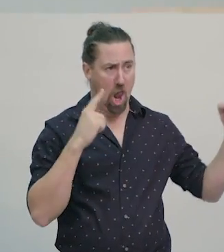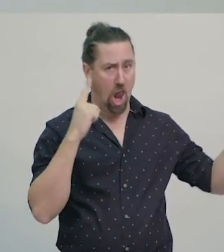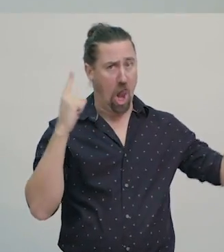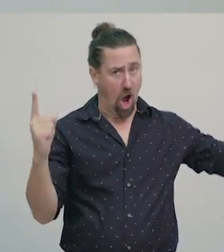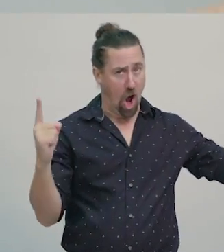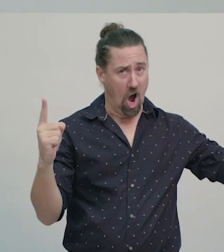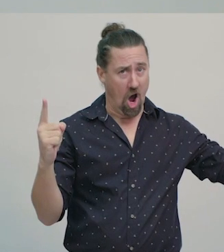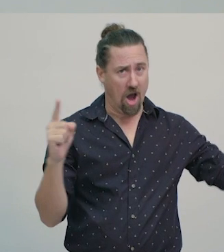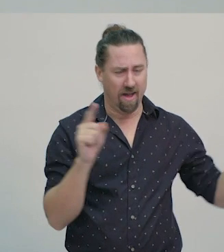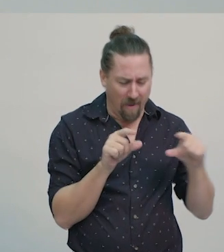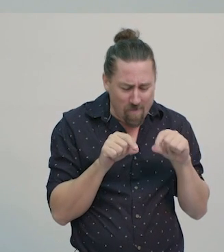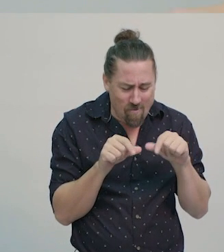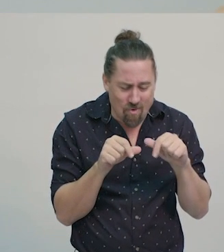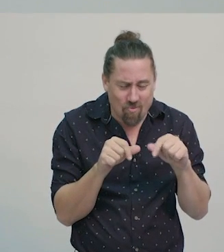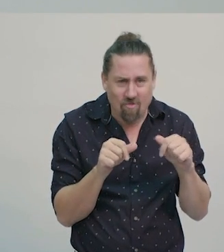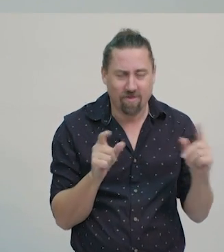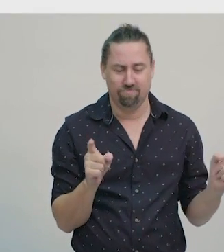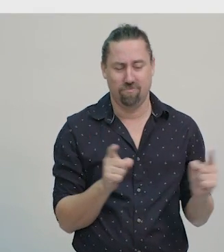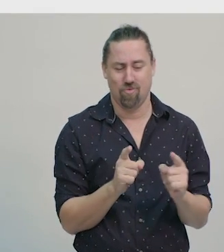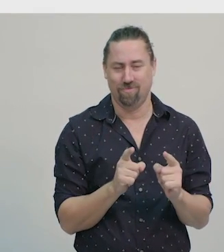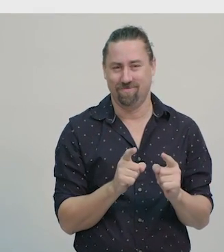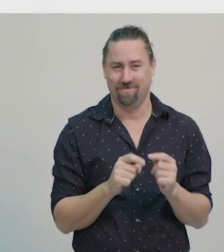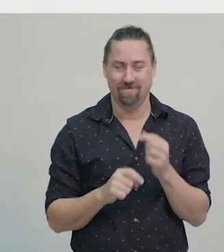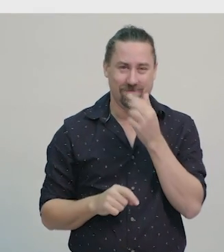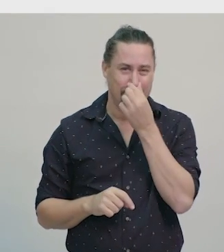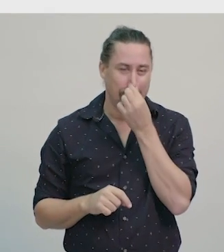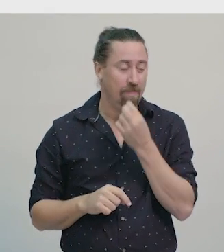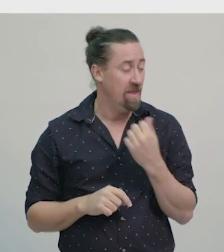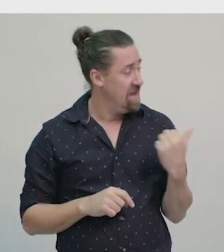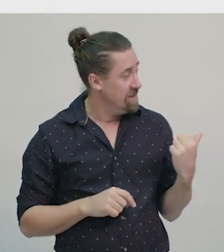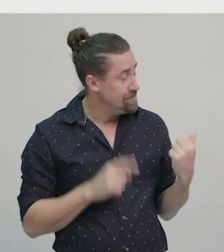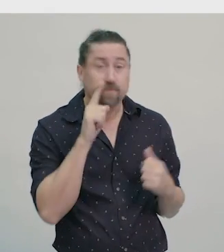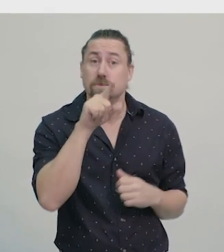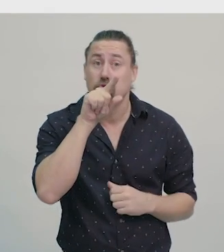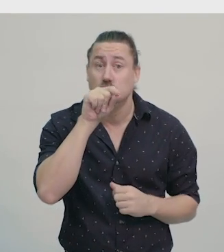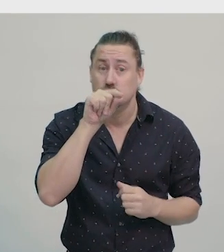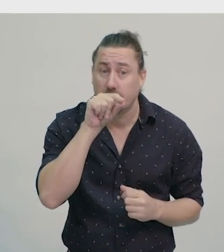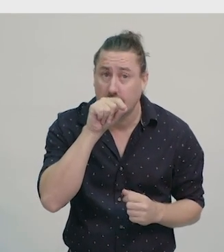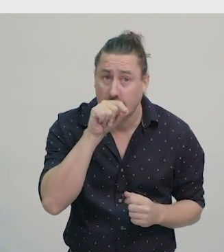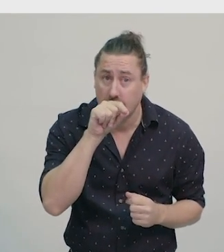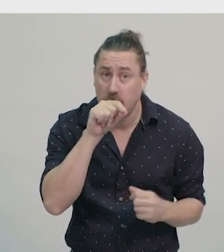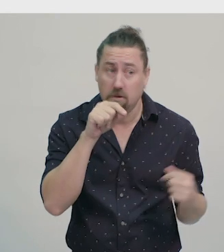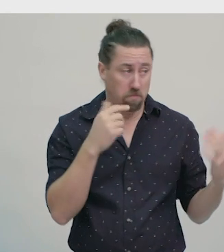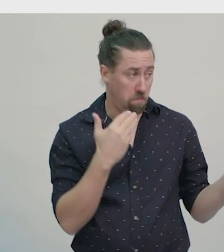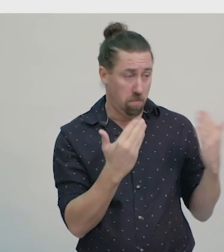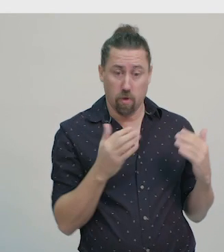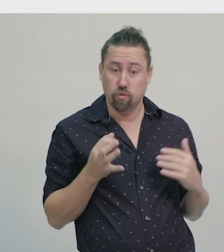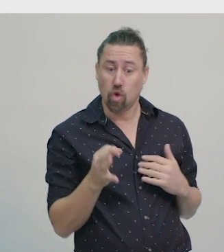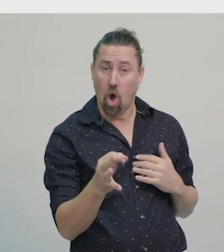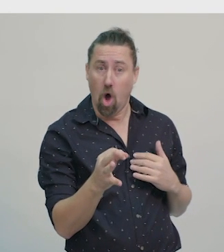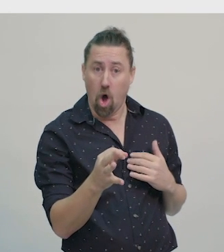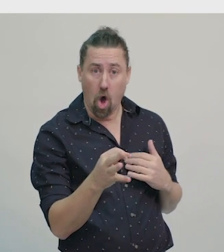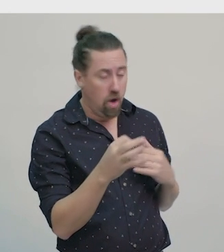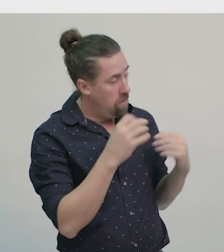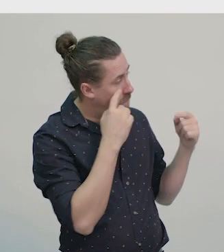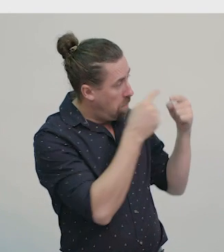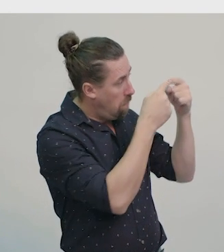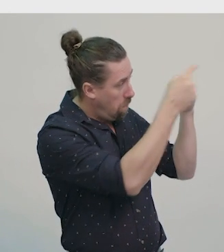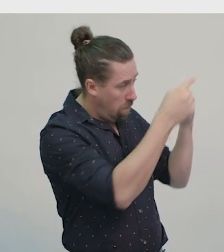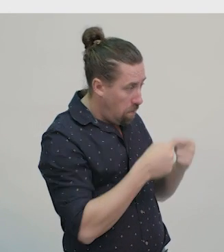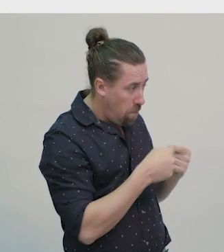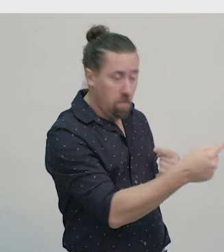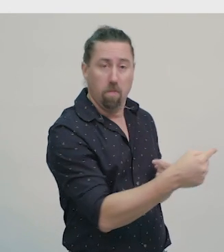this wiggly Play-Doh snake and my friend, Mr. Snake. Let's